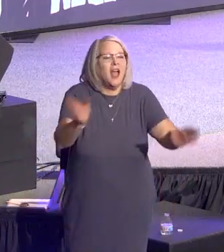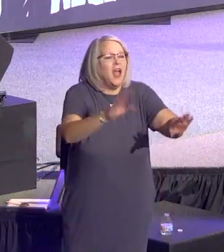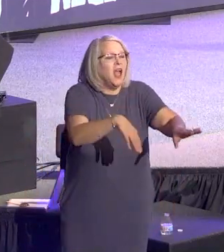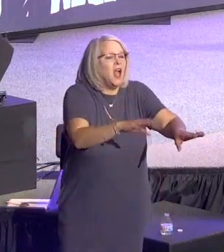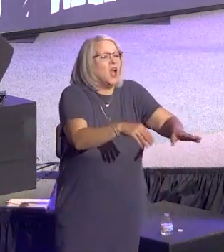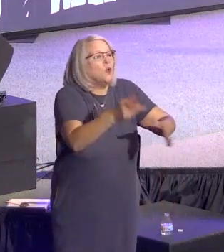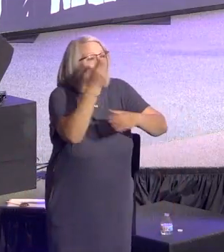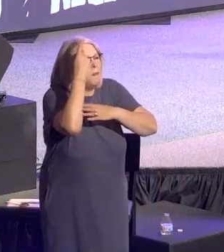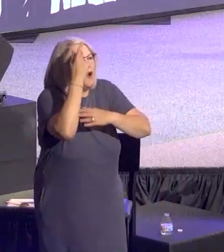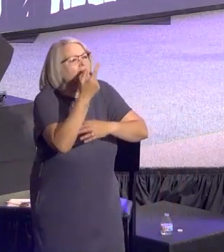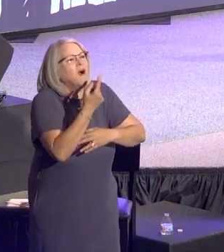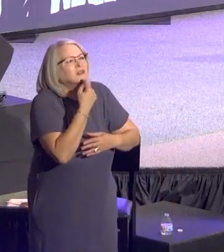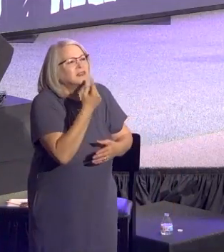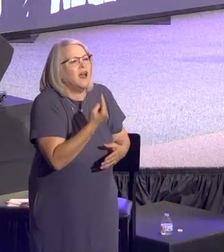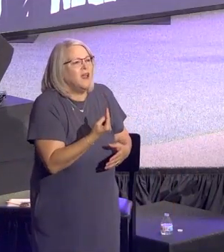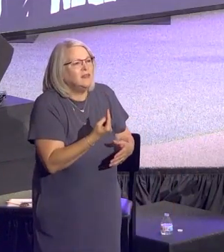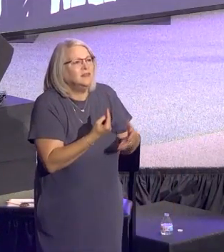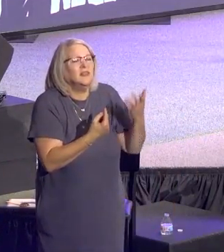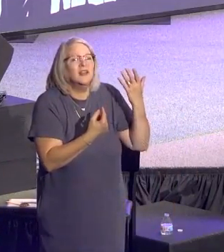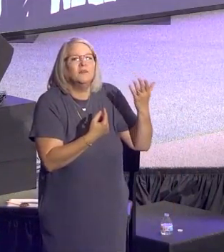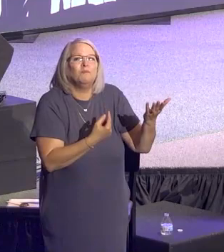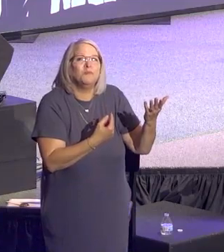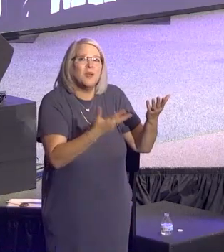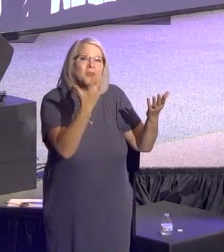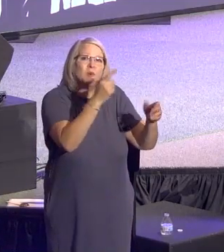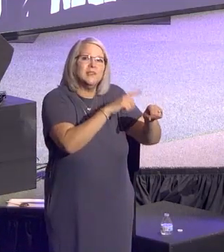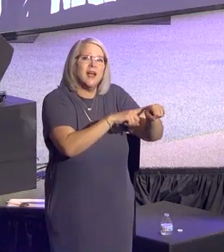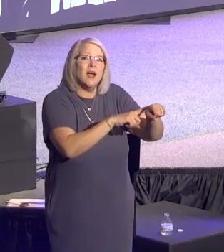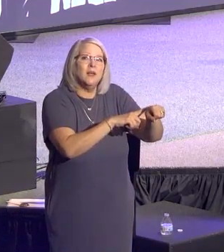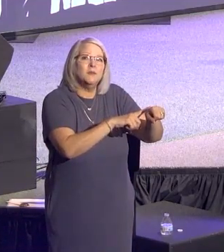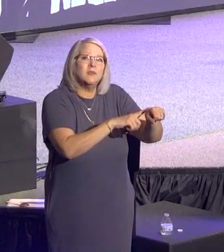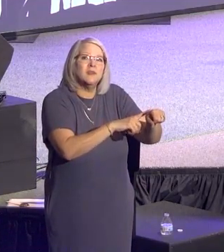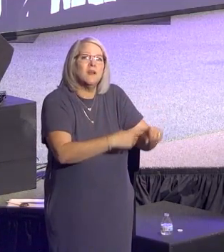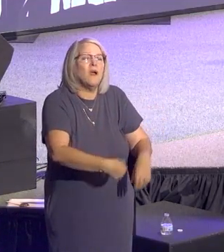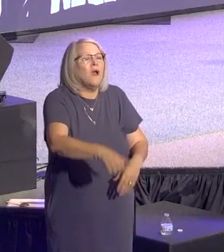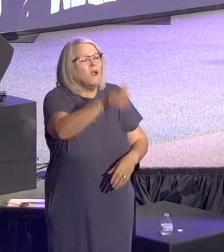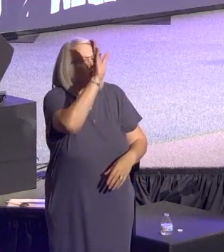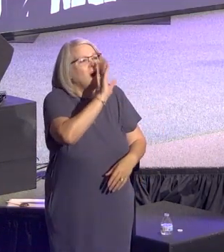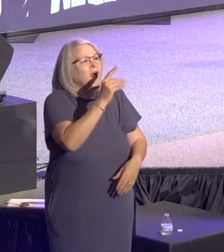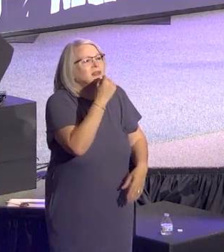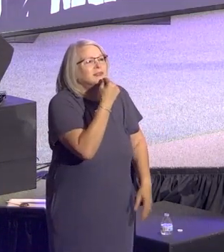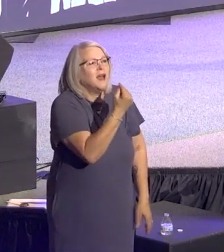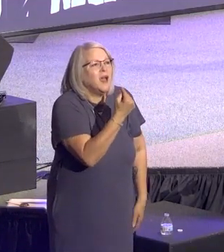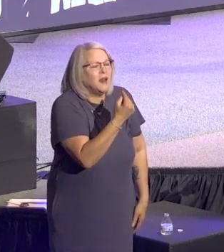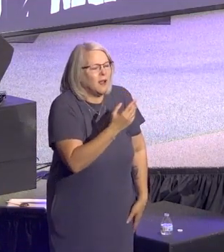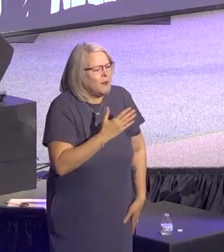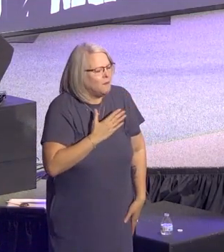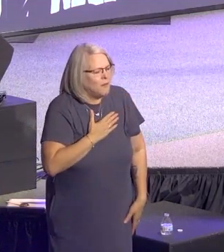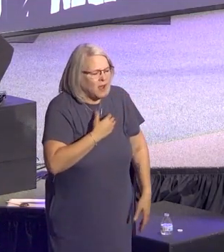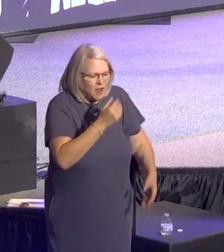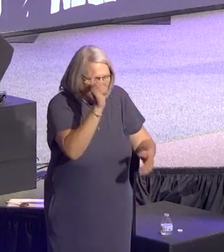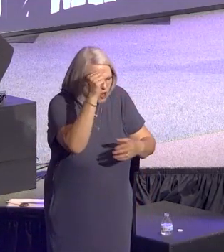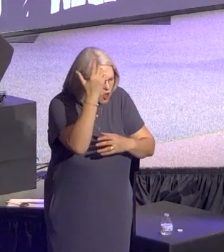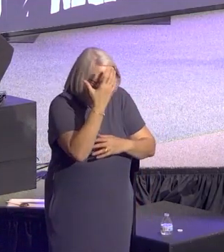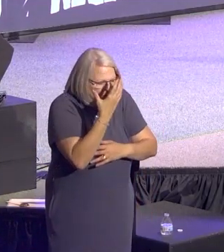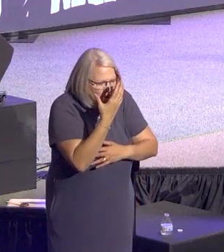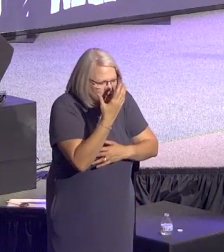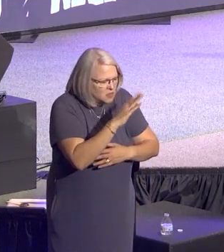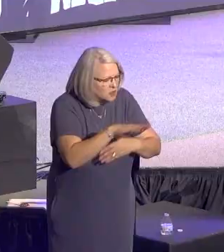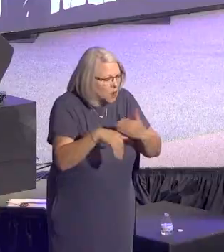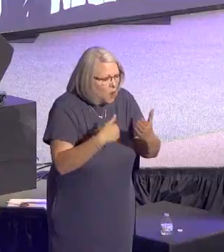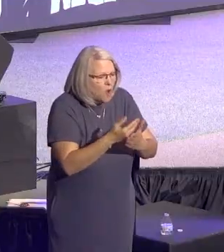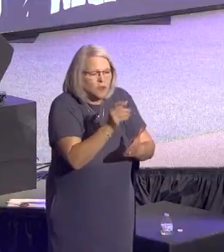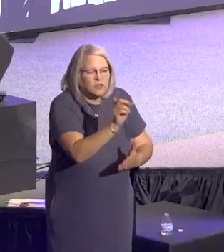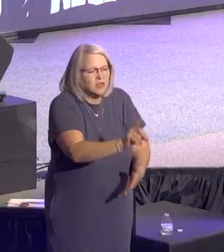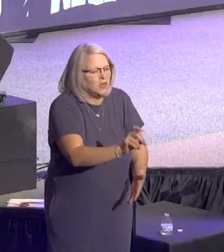said, my grace is all you need. We read that sometimes, we think, boy, that's a very small consolation,